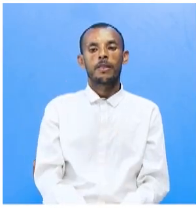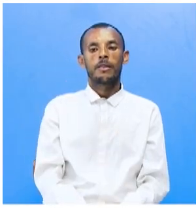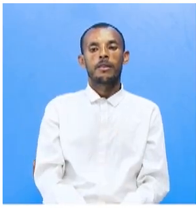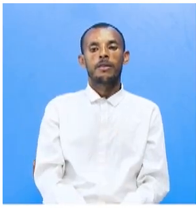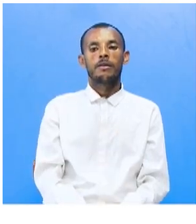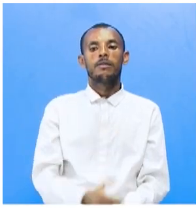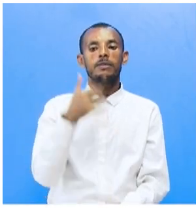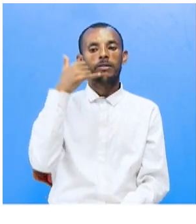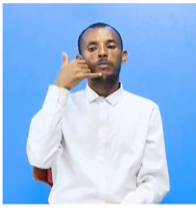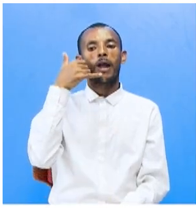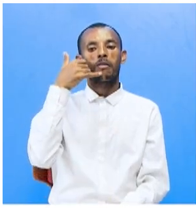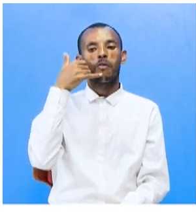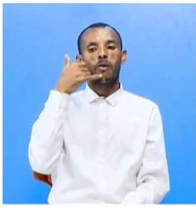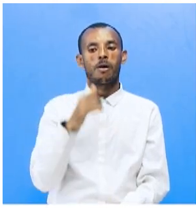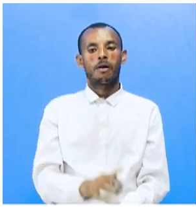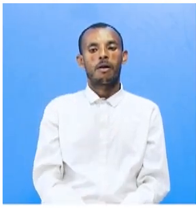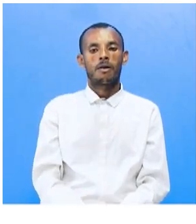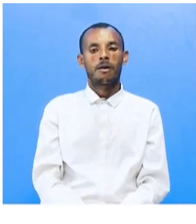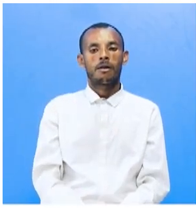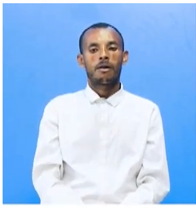A smartphone by